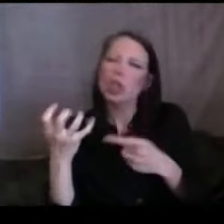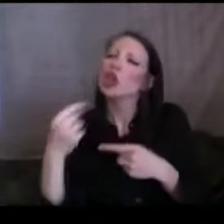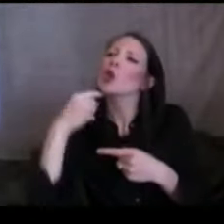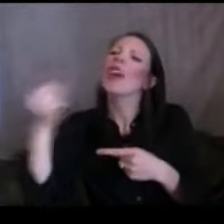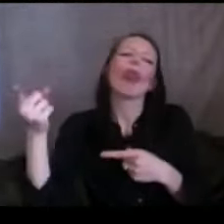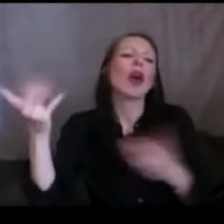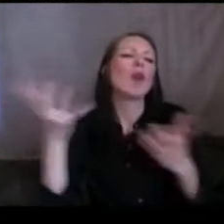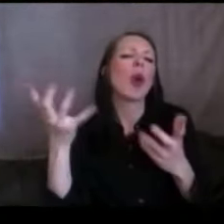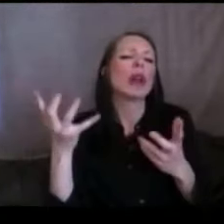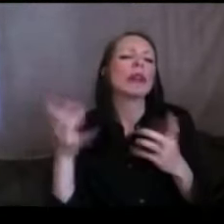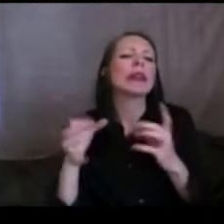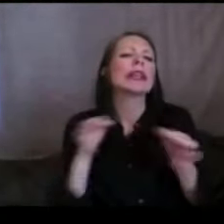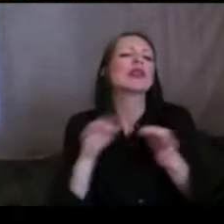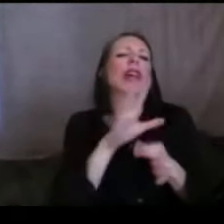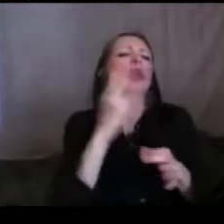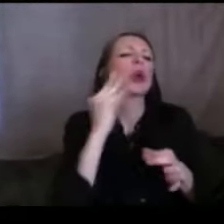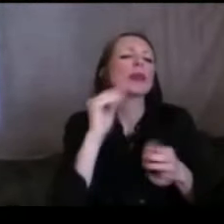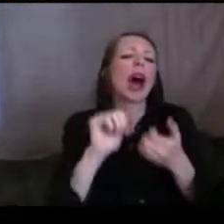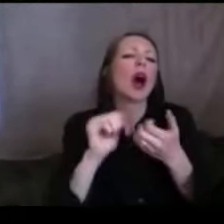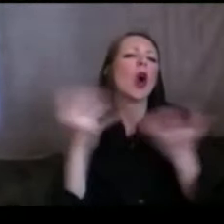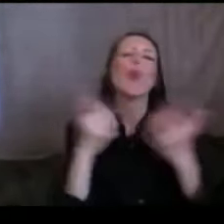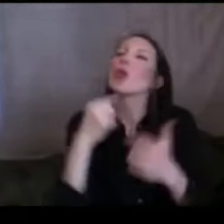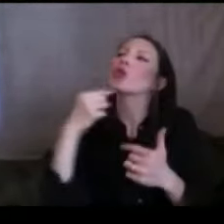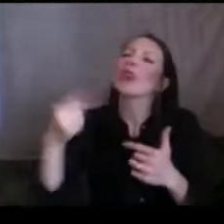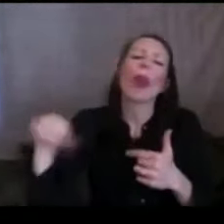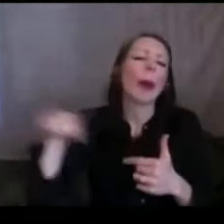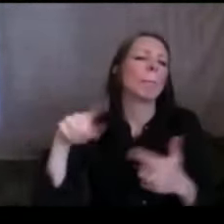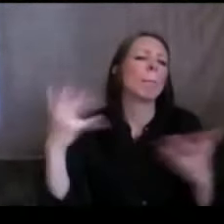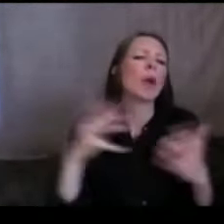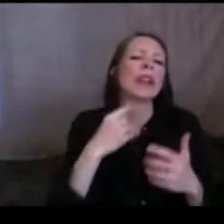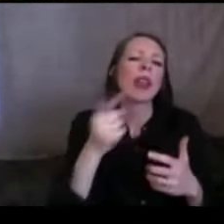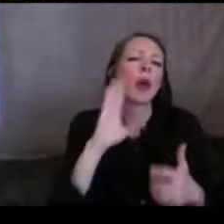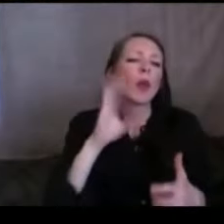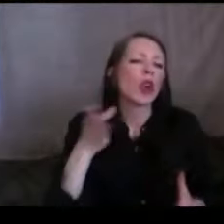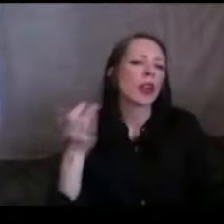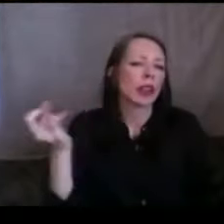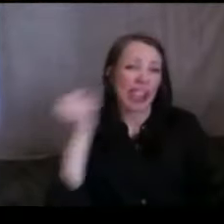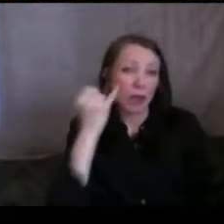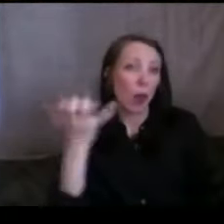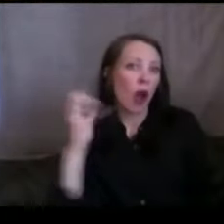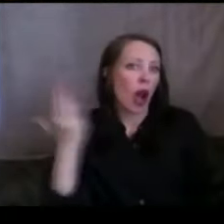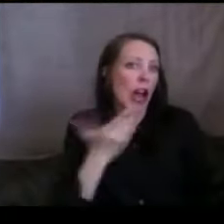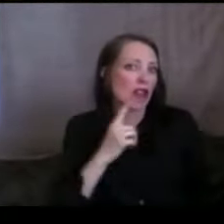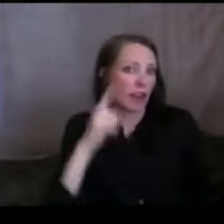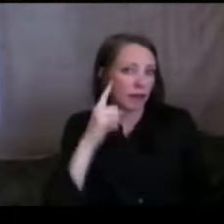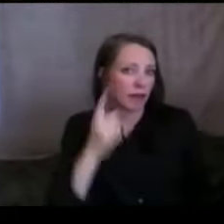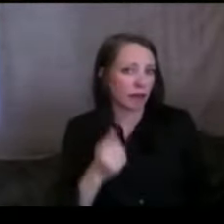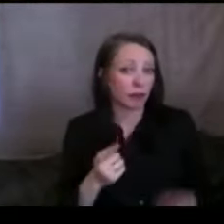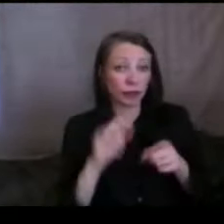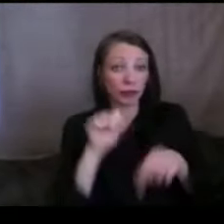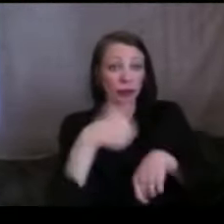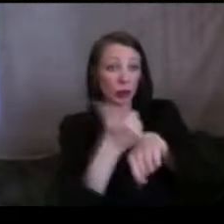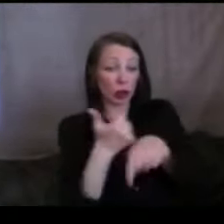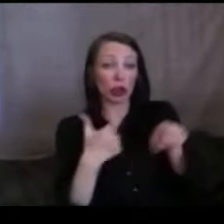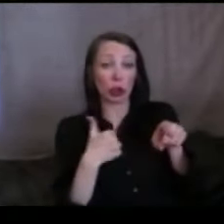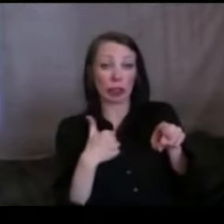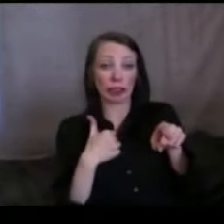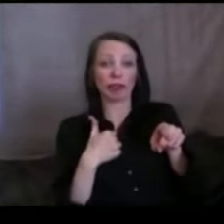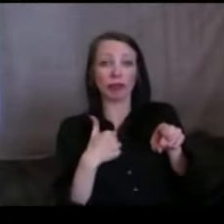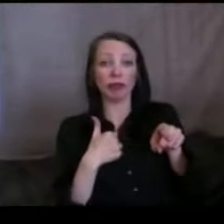them about your experience and what you've learned? So I can go first, I